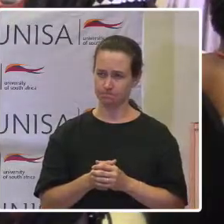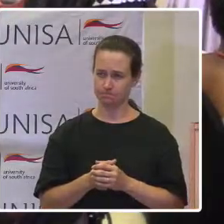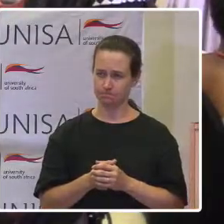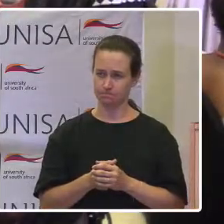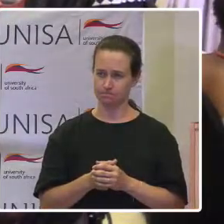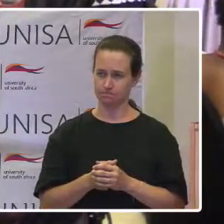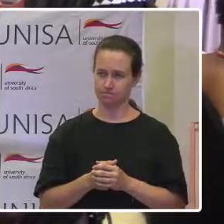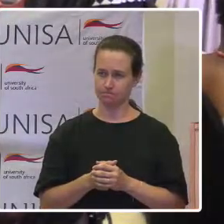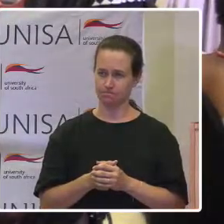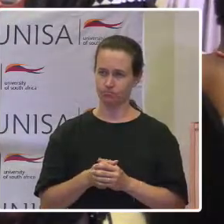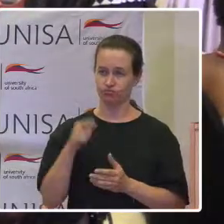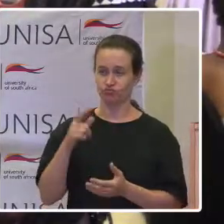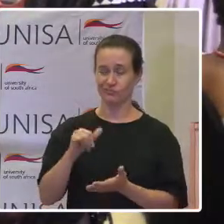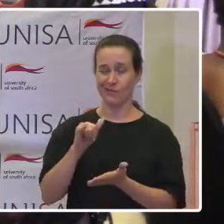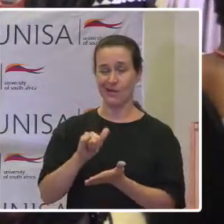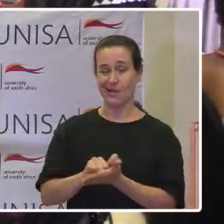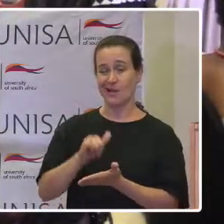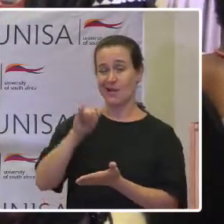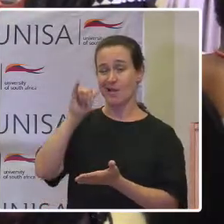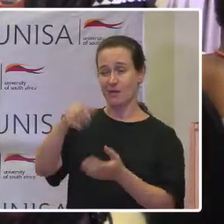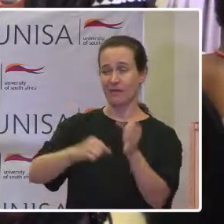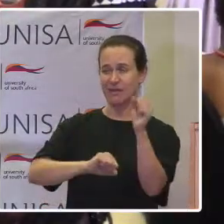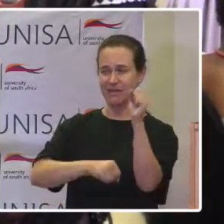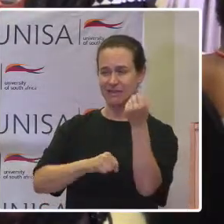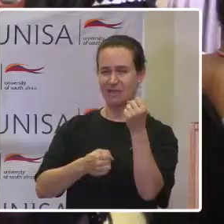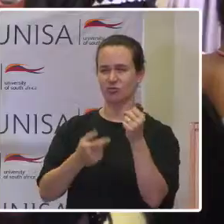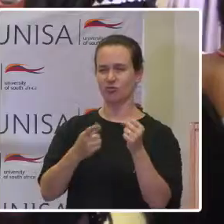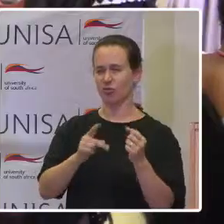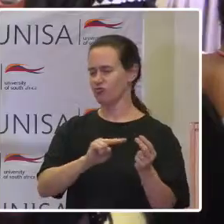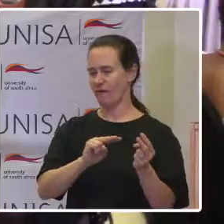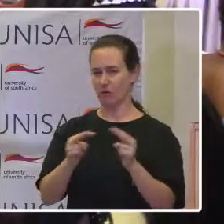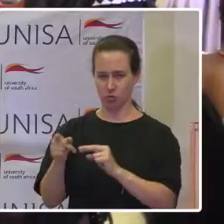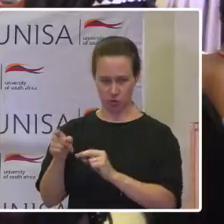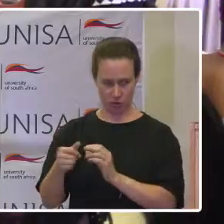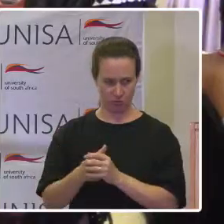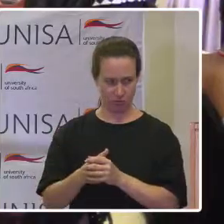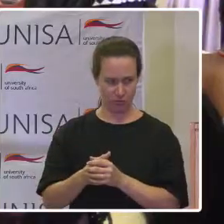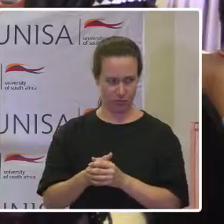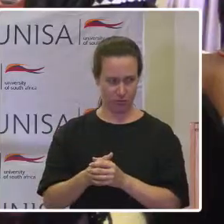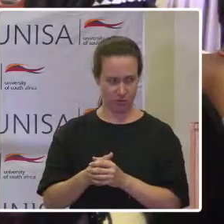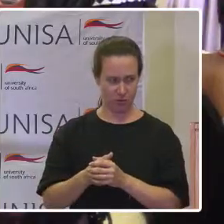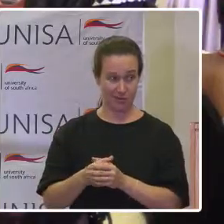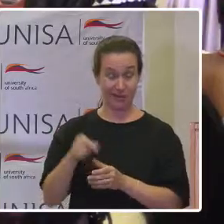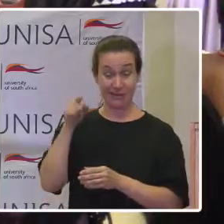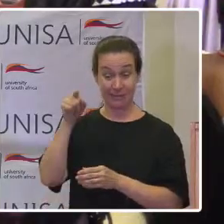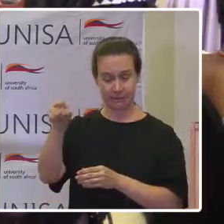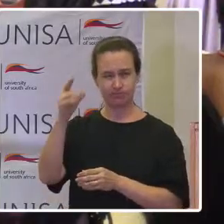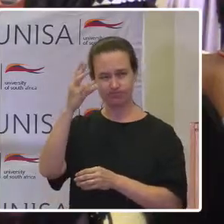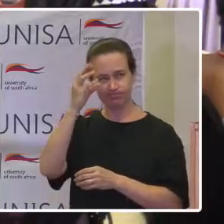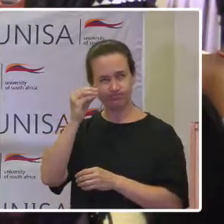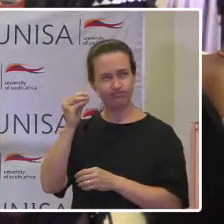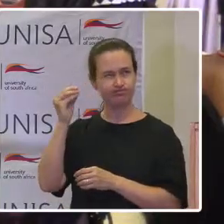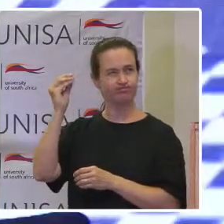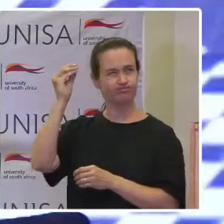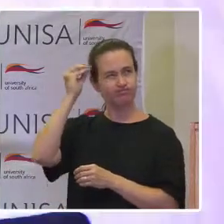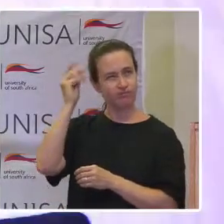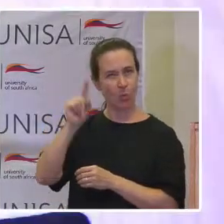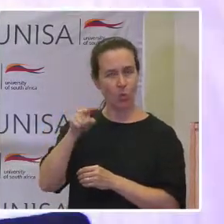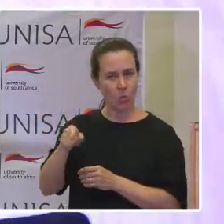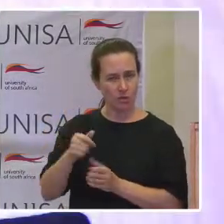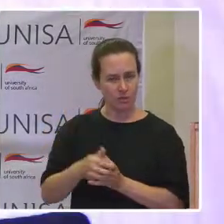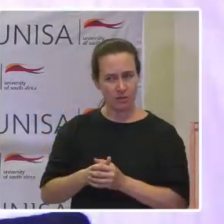the aviation industrial revolution as it stands, does it consider from the standpoint of